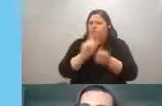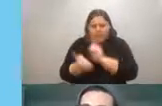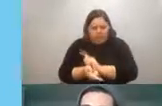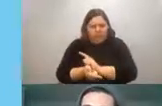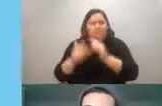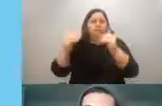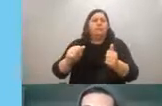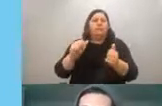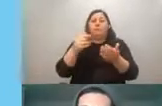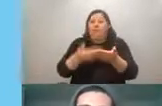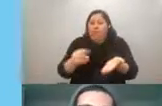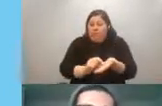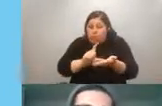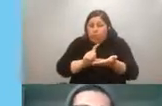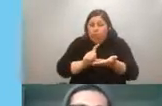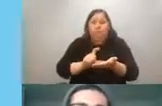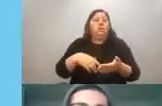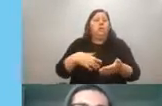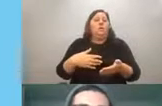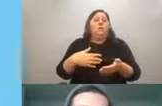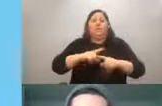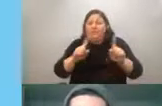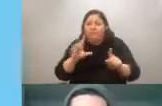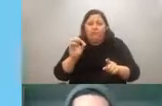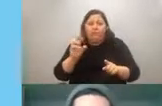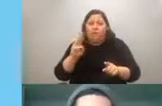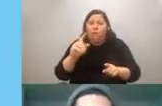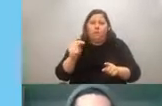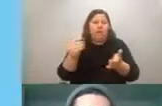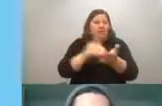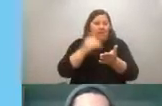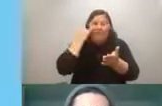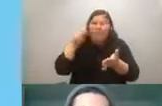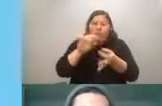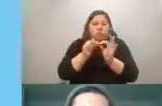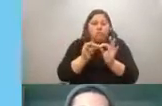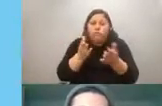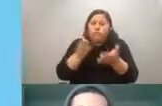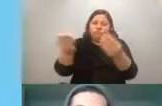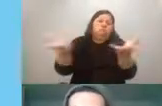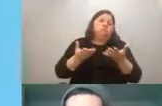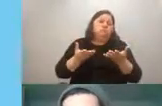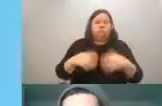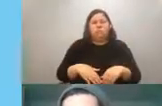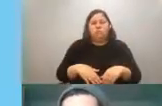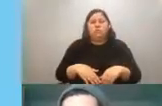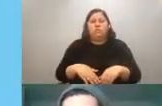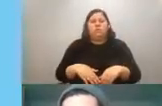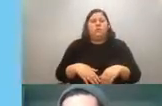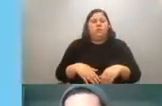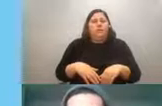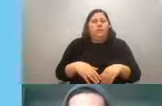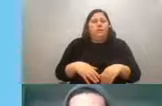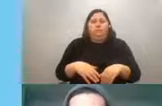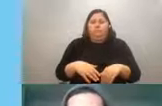materials and materials in alternative formats um again interpretation services and uh we also um